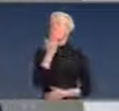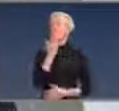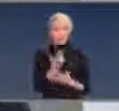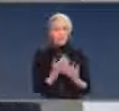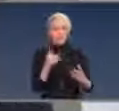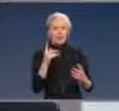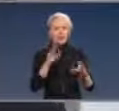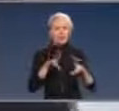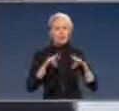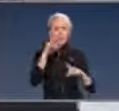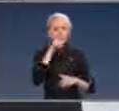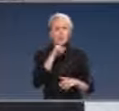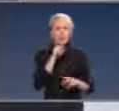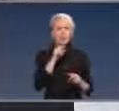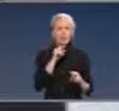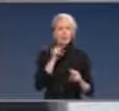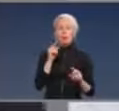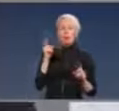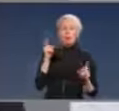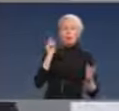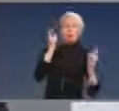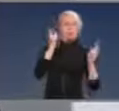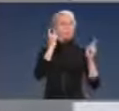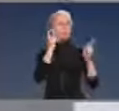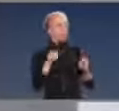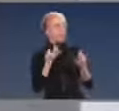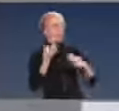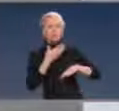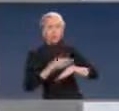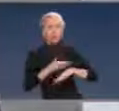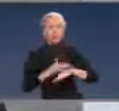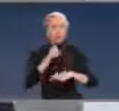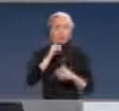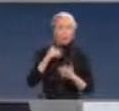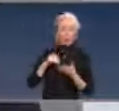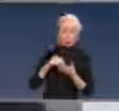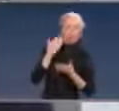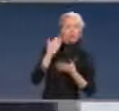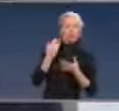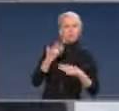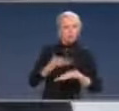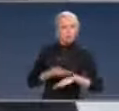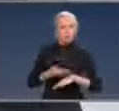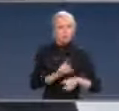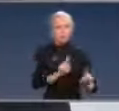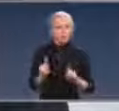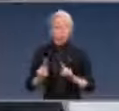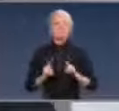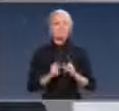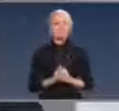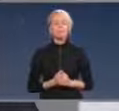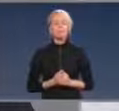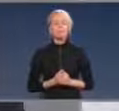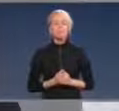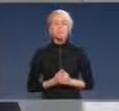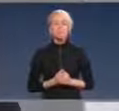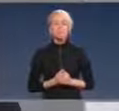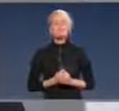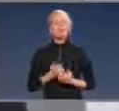of unemployment set where it is in the forecasts that have been released by Treasury. What the headline rate or the measured rate